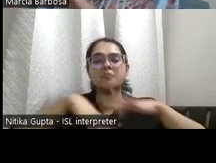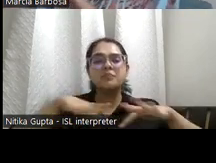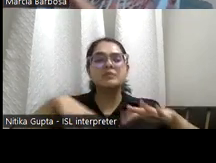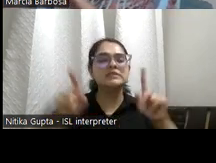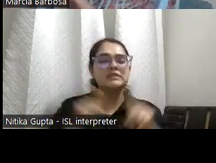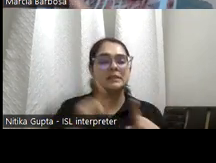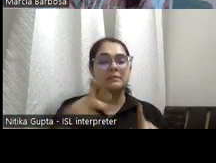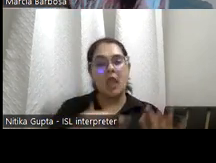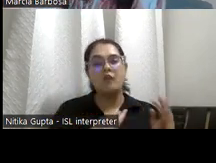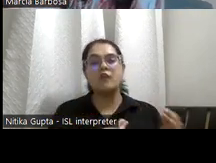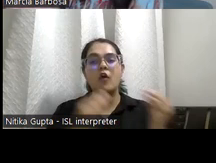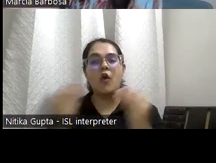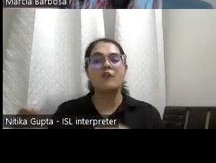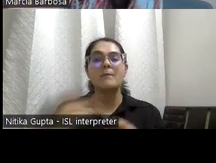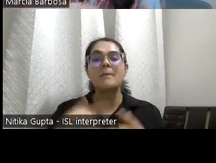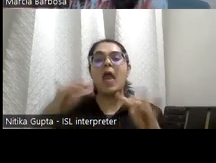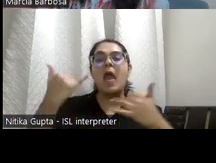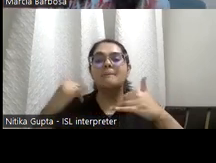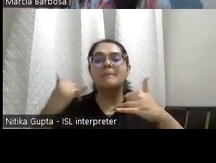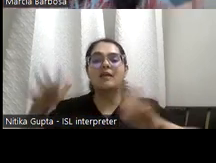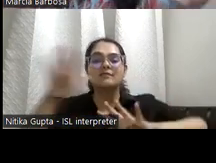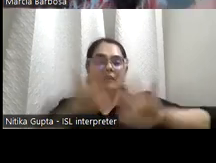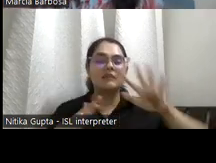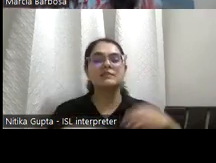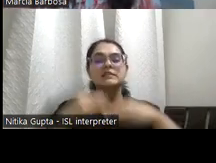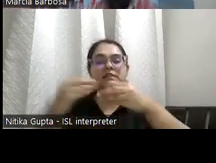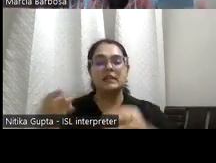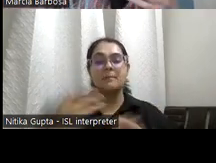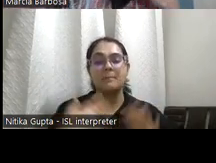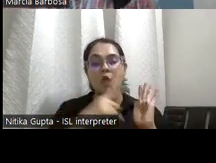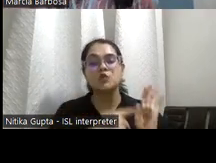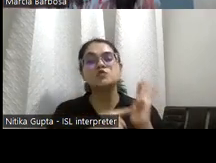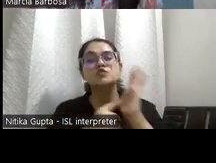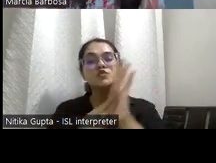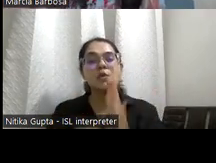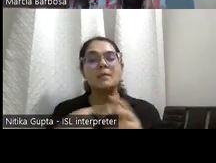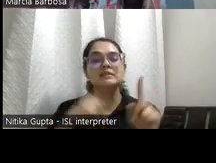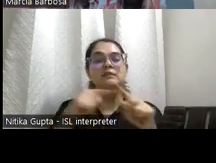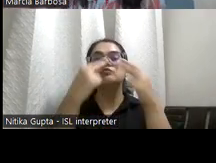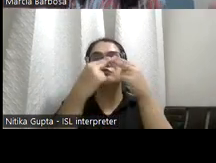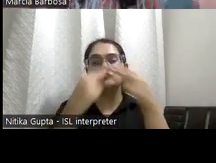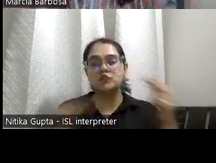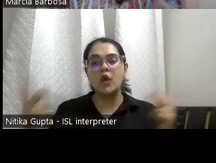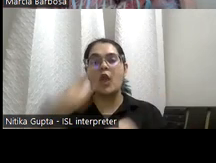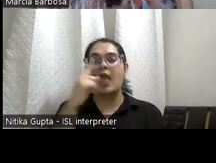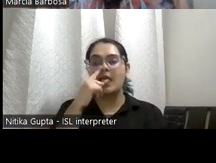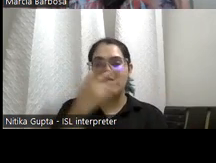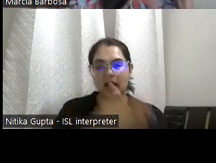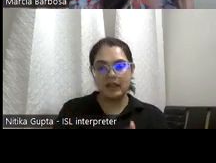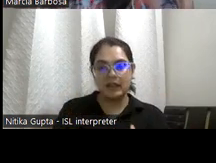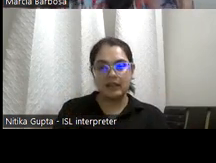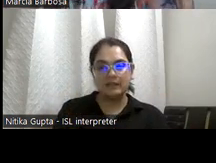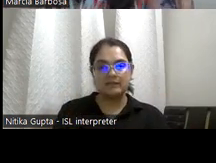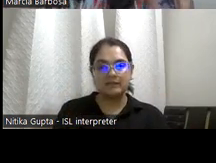offer a play. A play in which I show the story of a girl since she